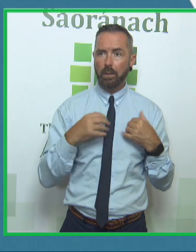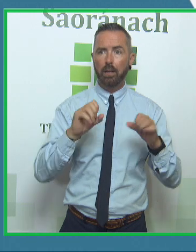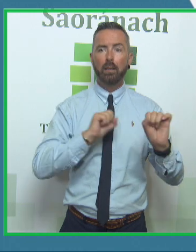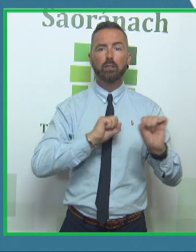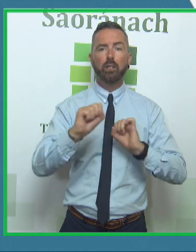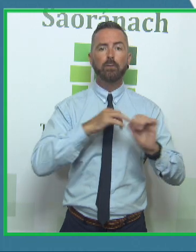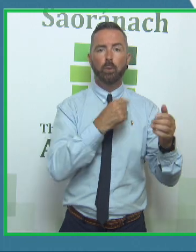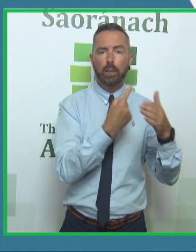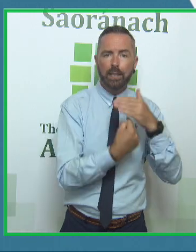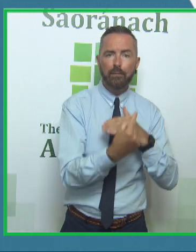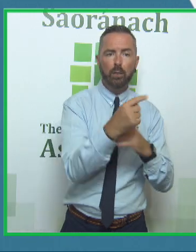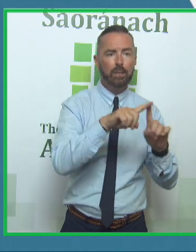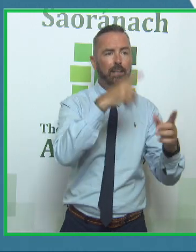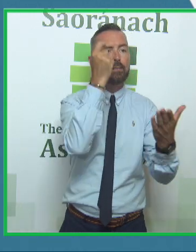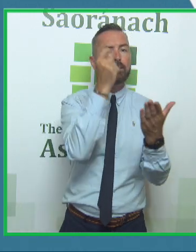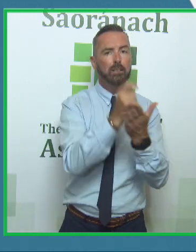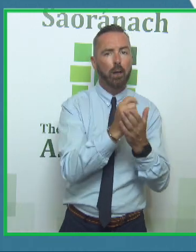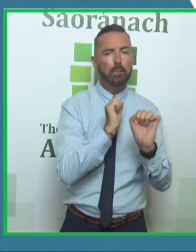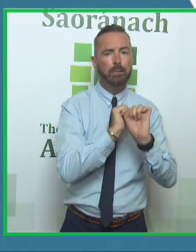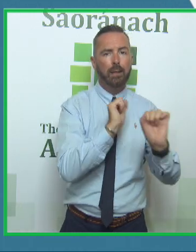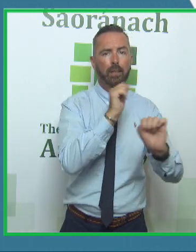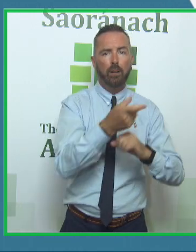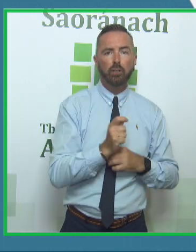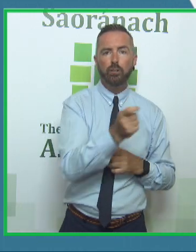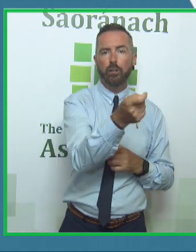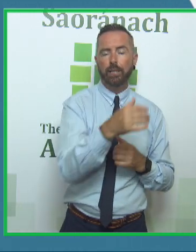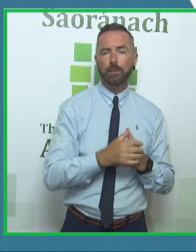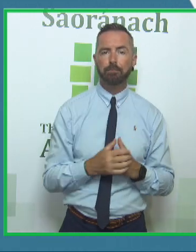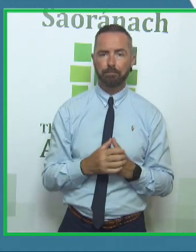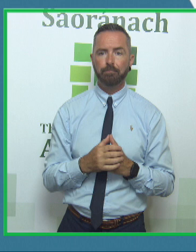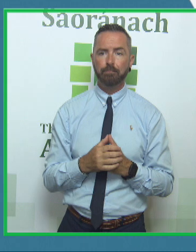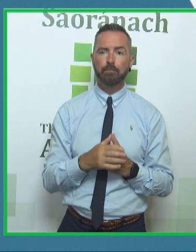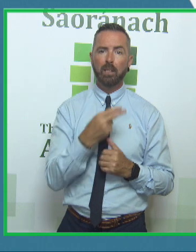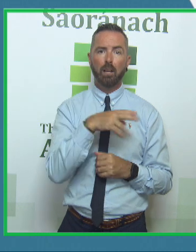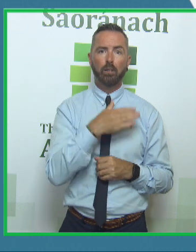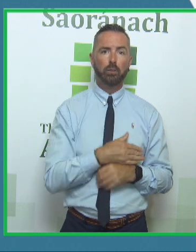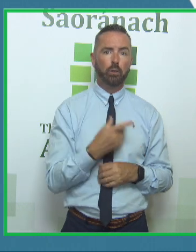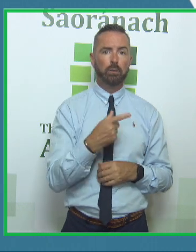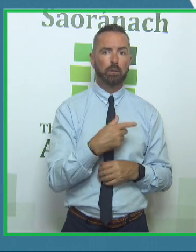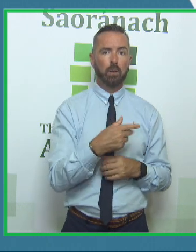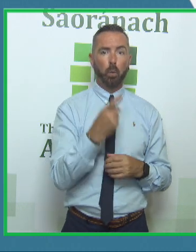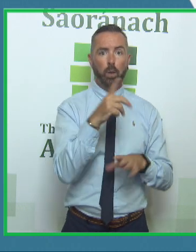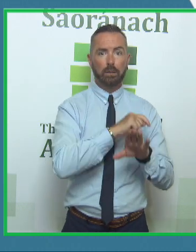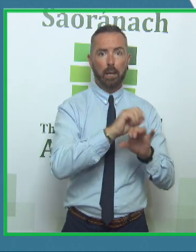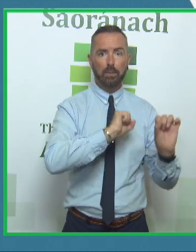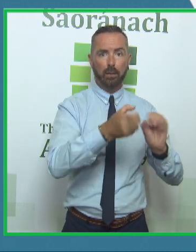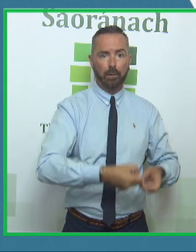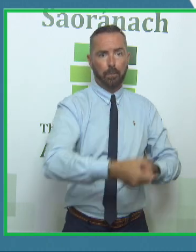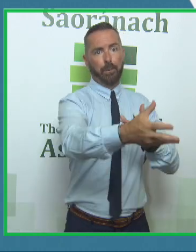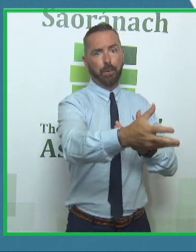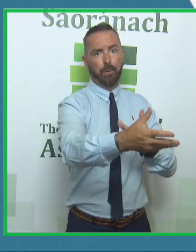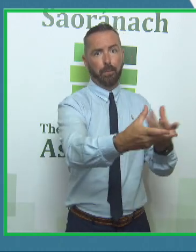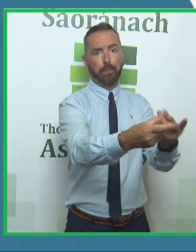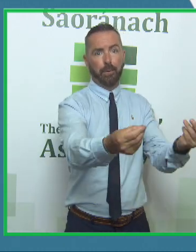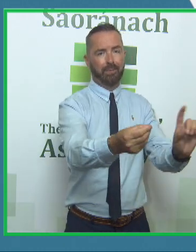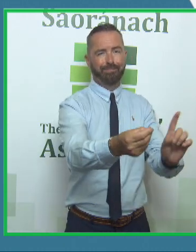to individuals at different points on the level of their drug use. So it's not just one end of it, it's right across the spectrum of different types of